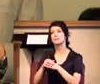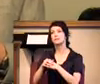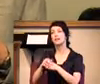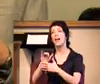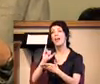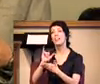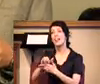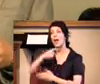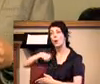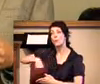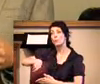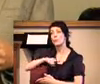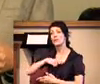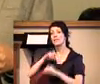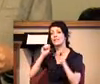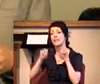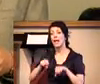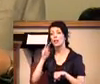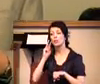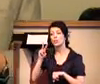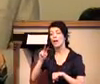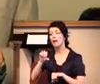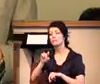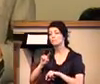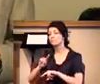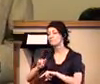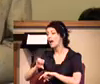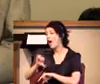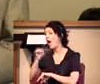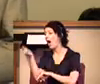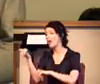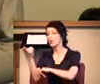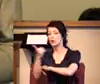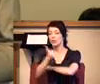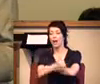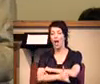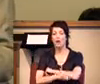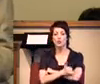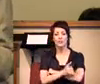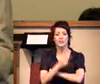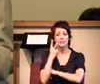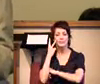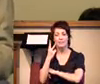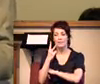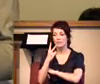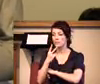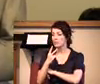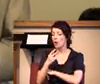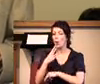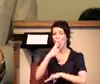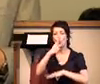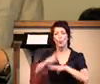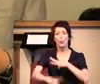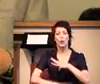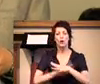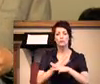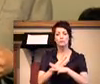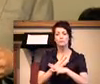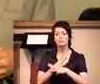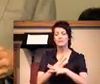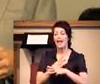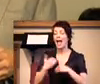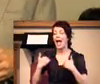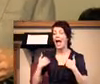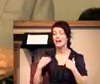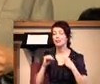That we would look at other countries, that we would see our world without borders, that we would see our world as a